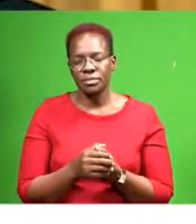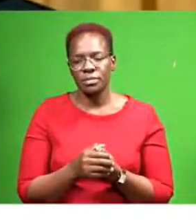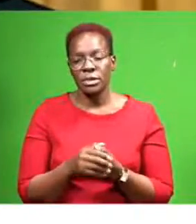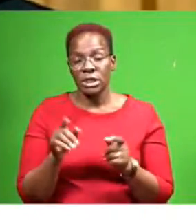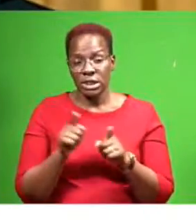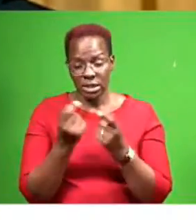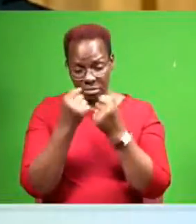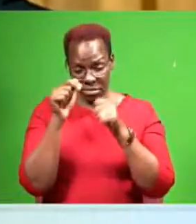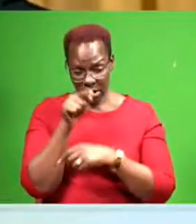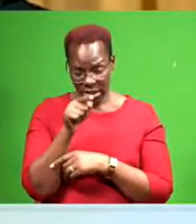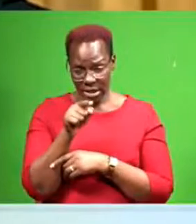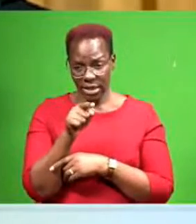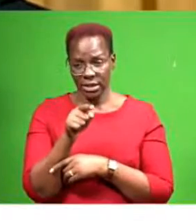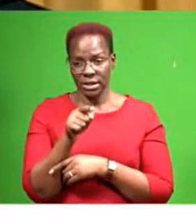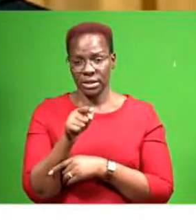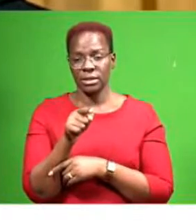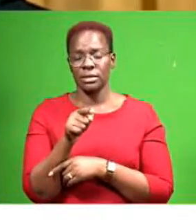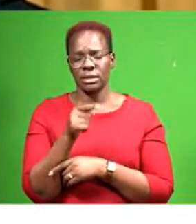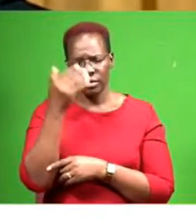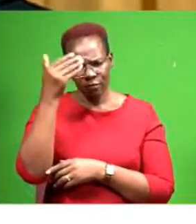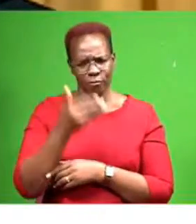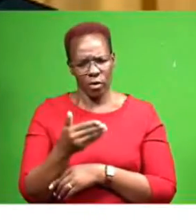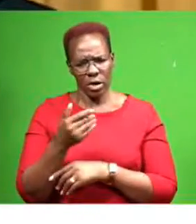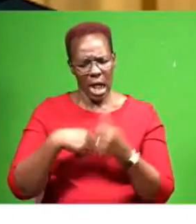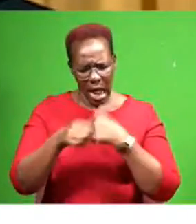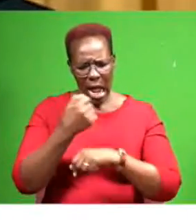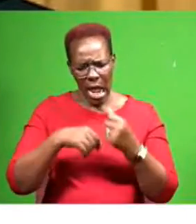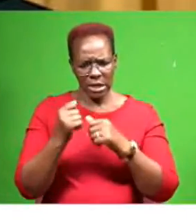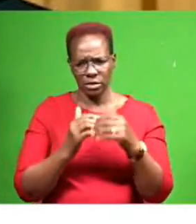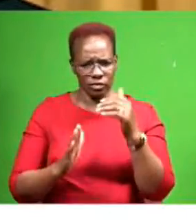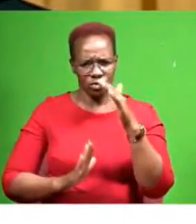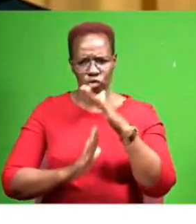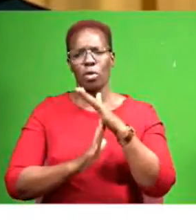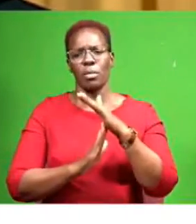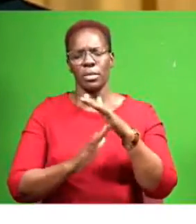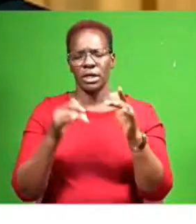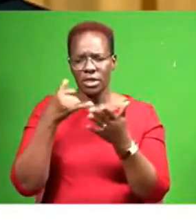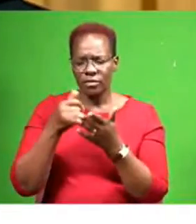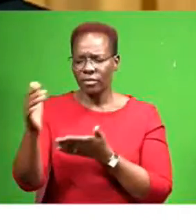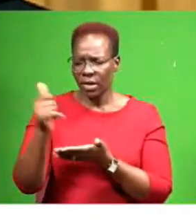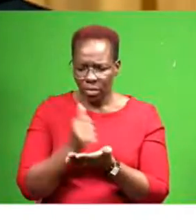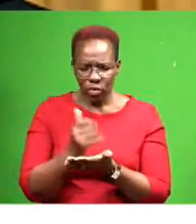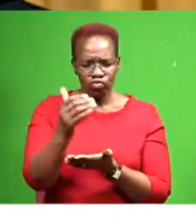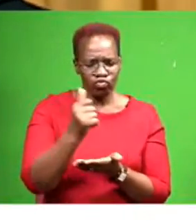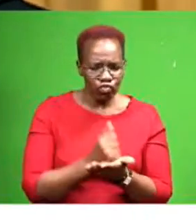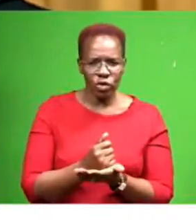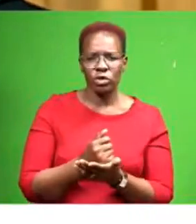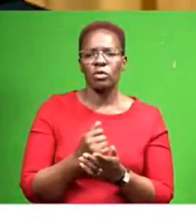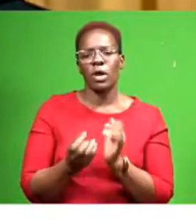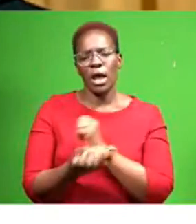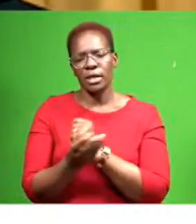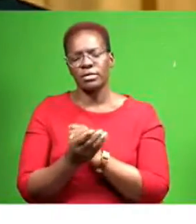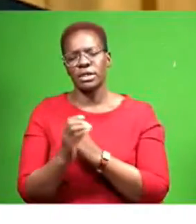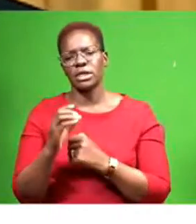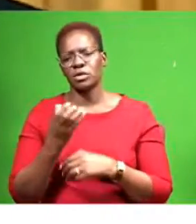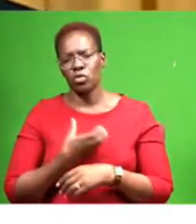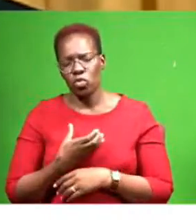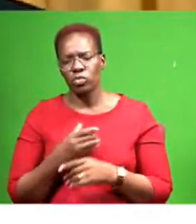President was at the forefront in the facilitation of the BBI process, including the appointment of the BBI Advisory Task Force and the BBI Steering